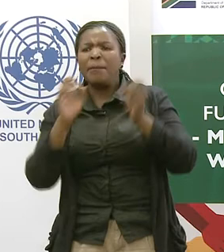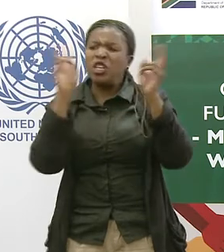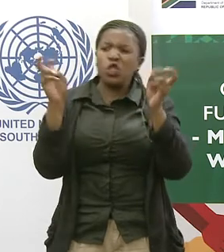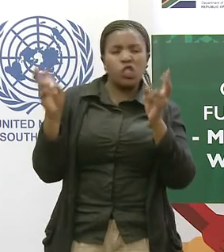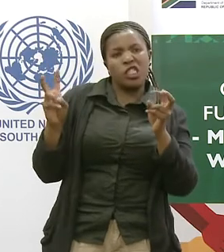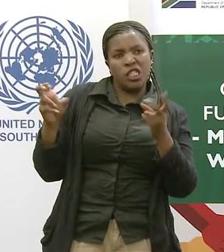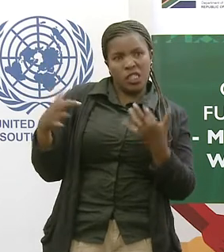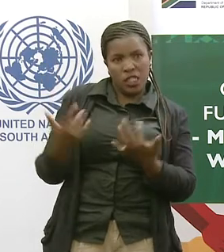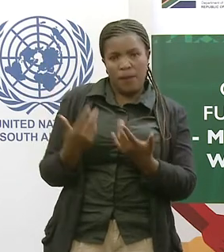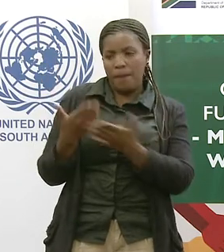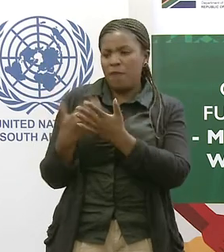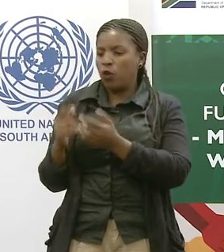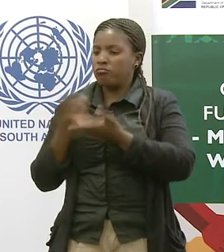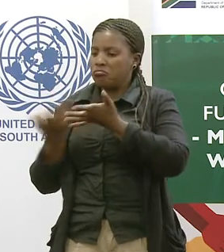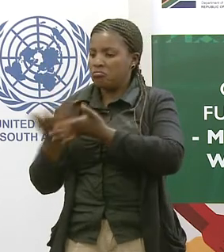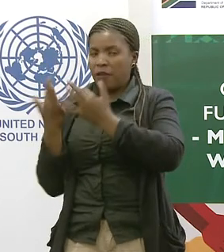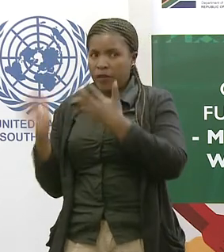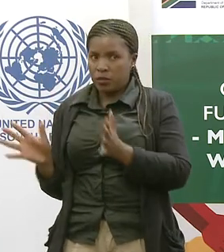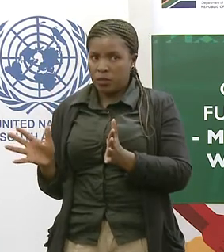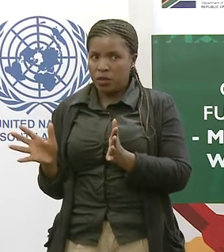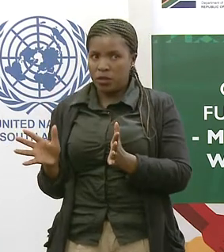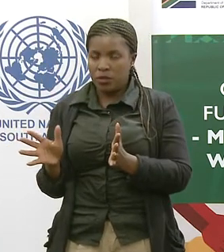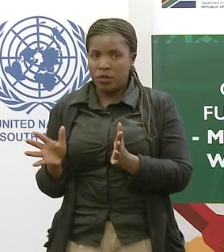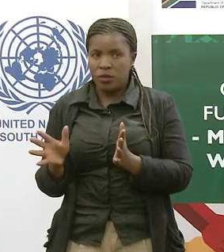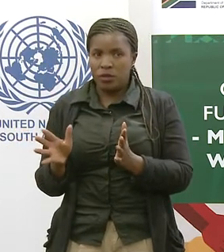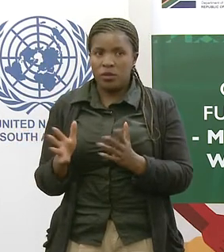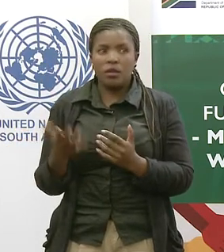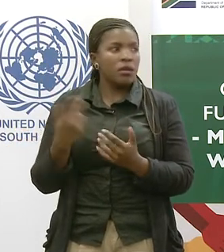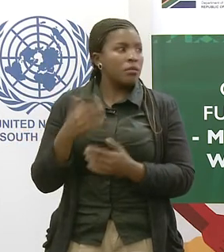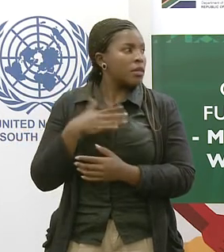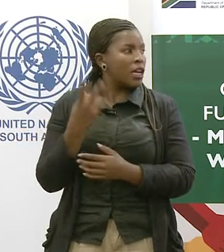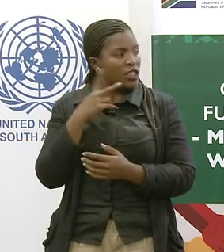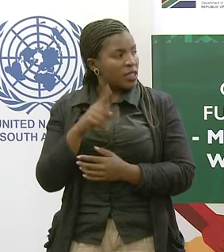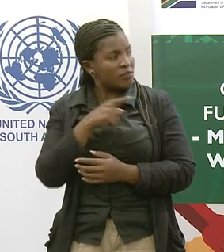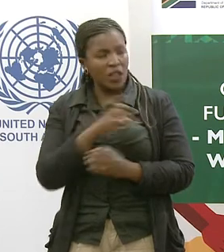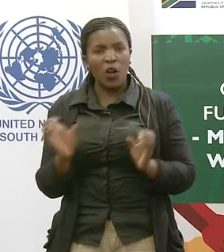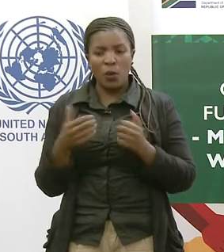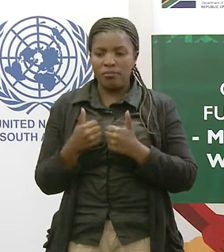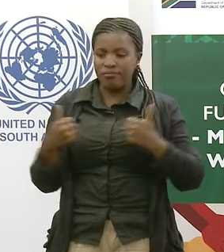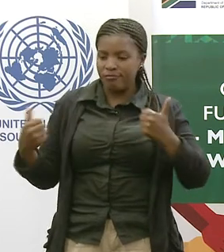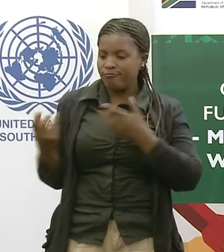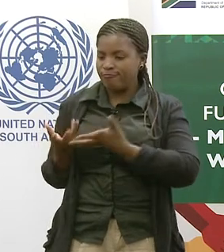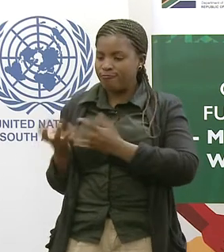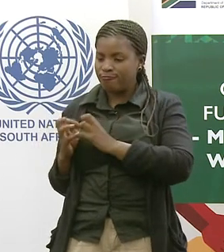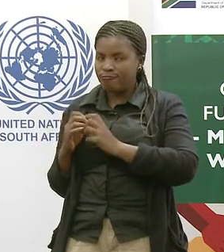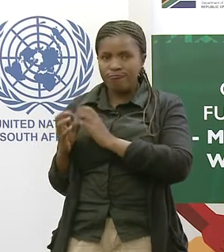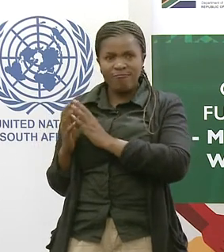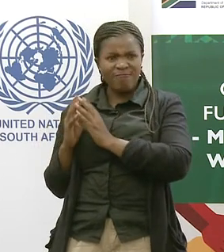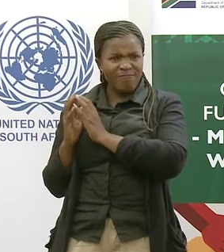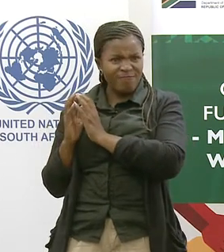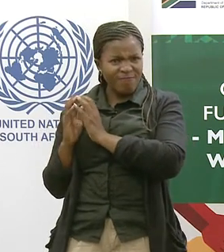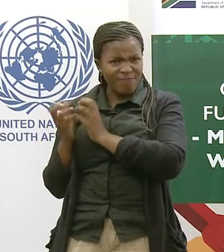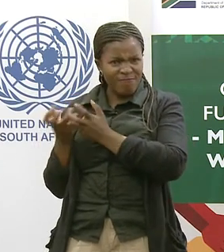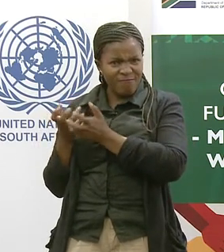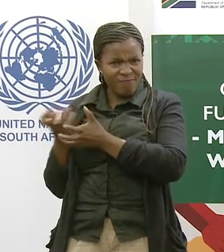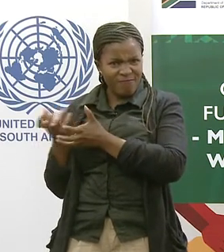that have been touched on. I see a caucus in the panel. Yes. Dr. Mahlathi, I think, is